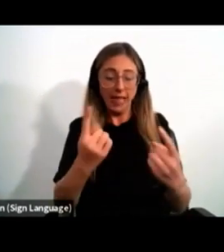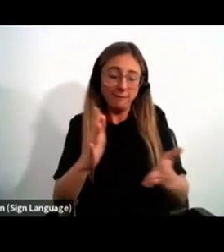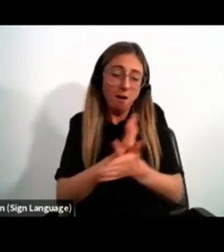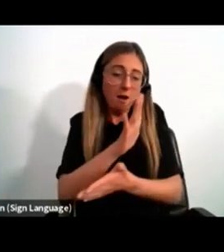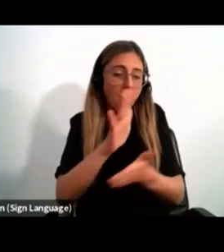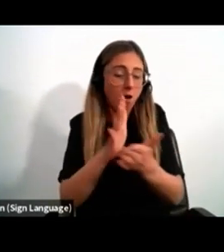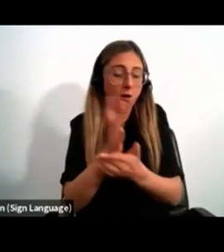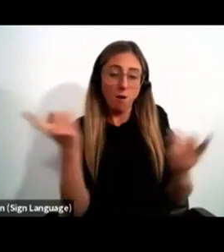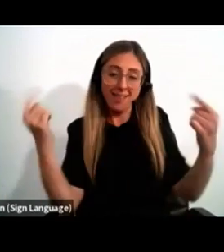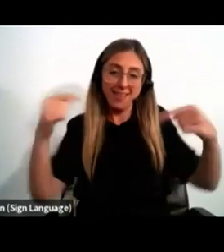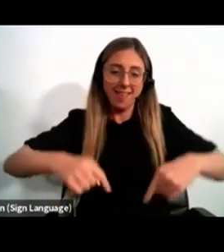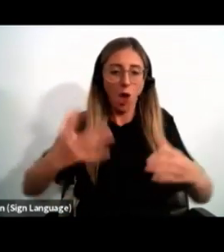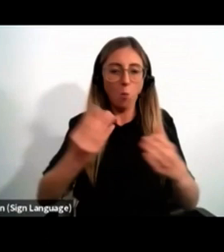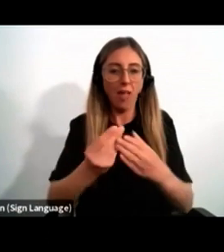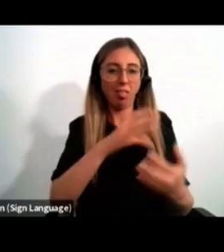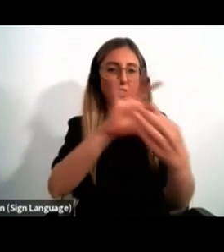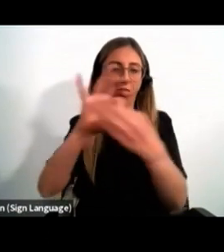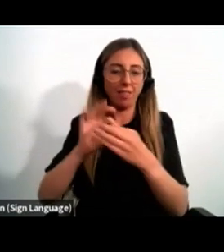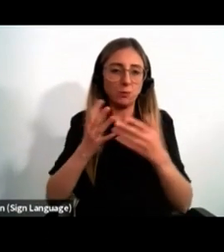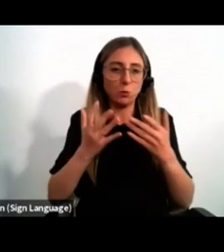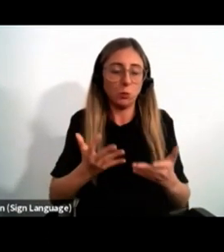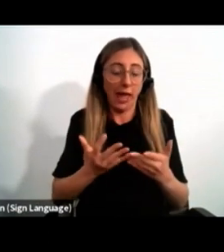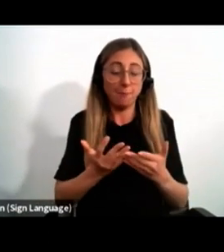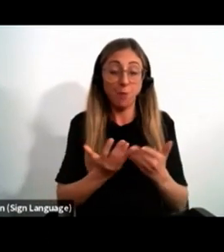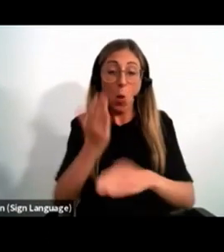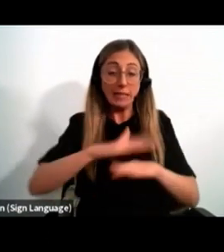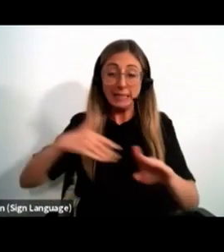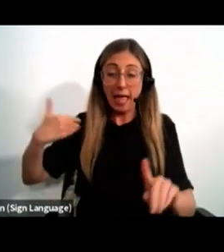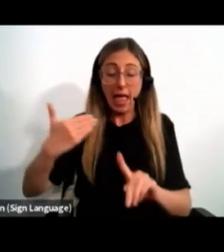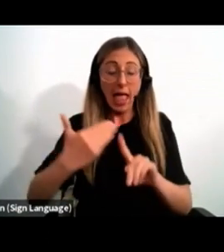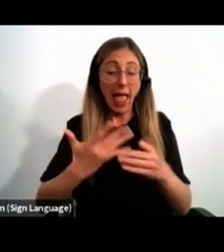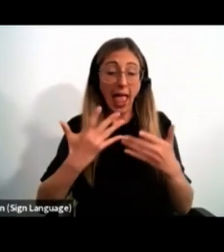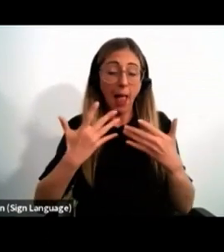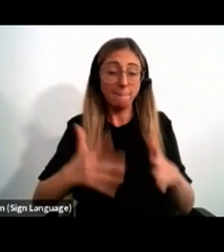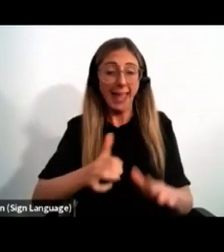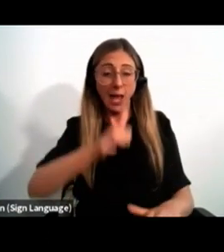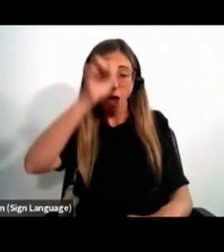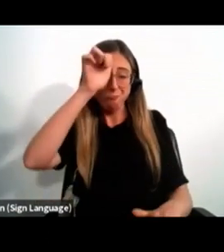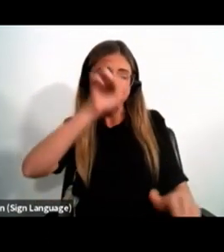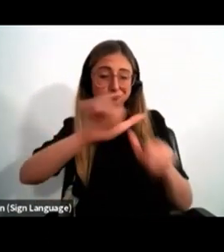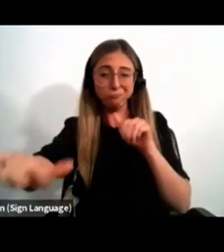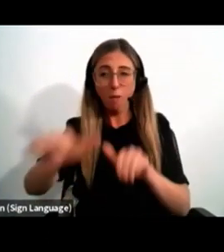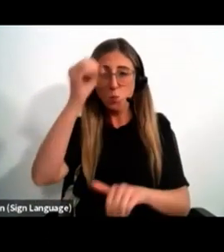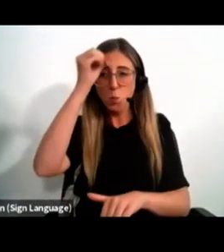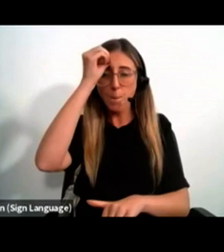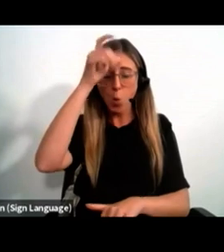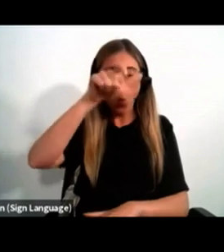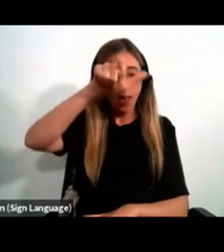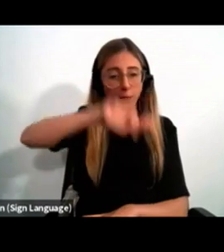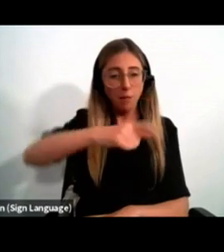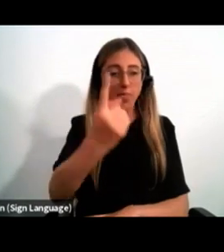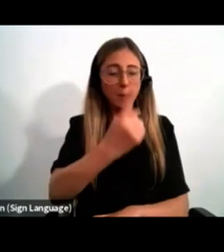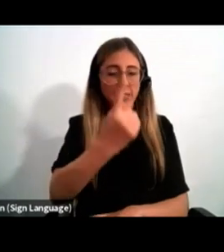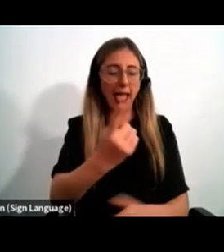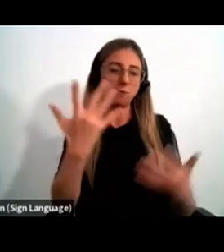to join us today. So over the years, we've had some of the best, most knowledgeable individuals and influential